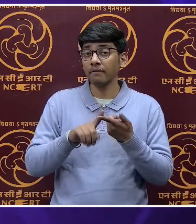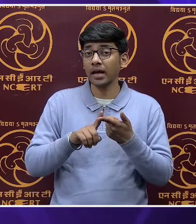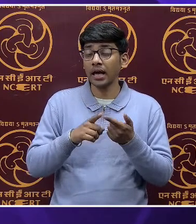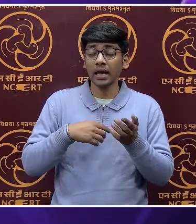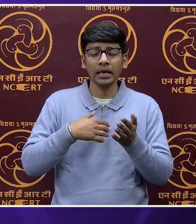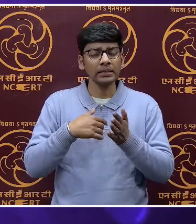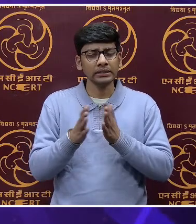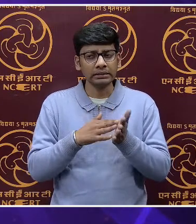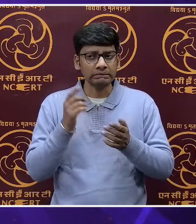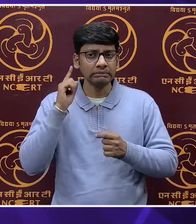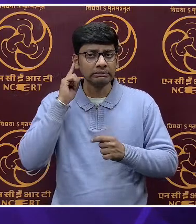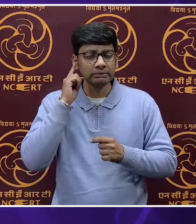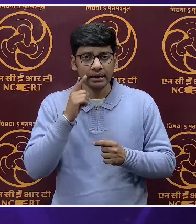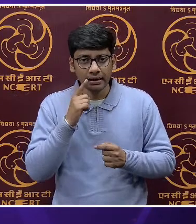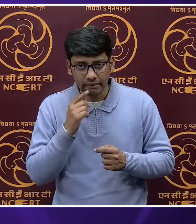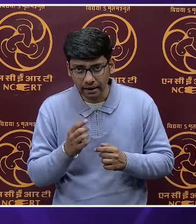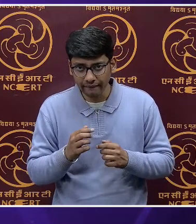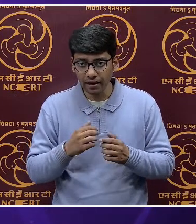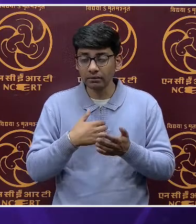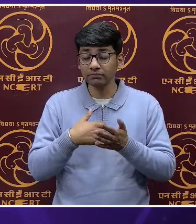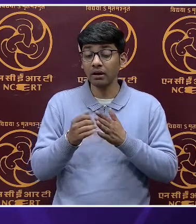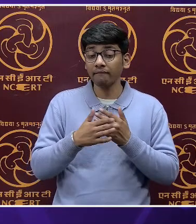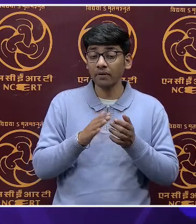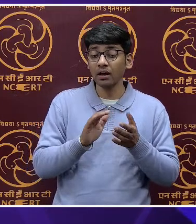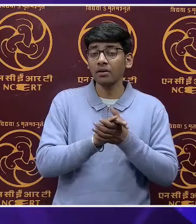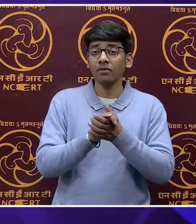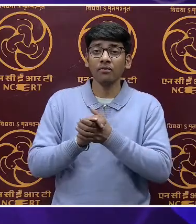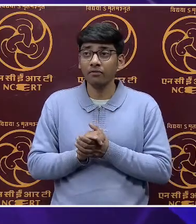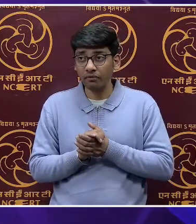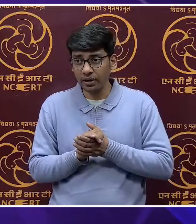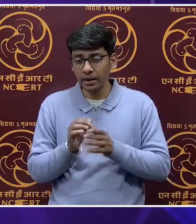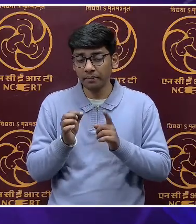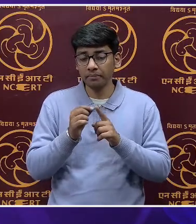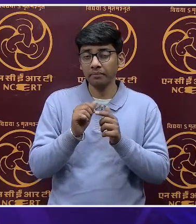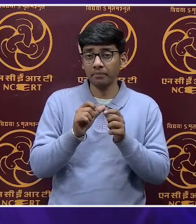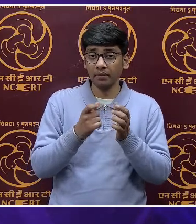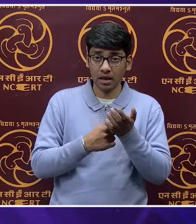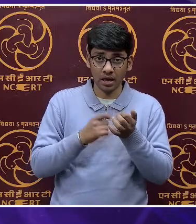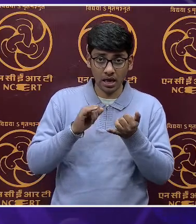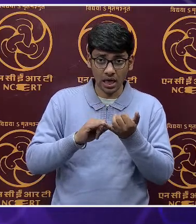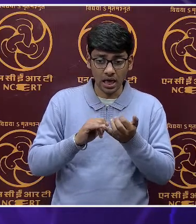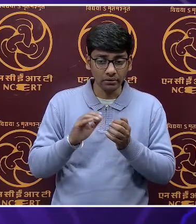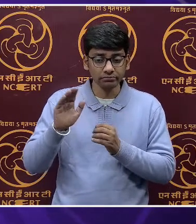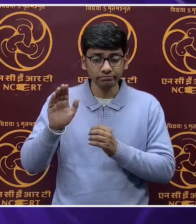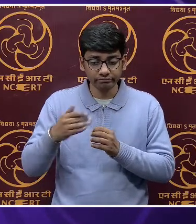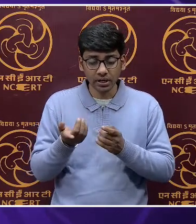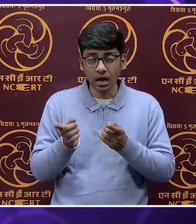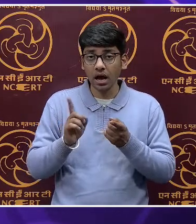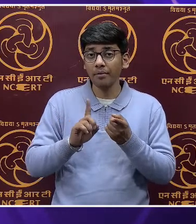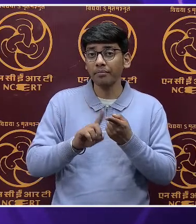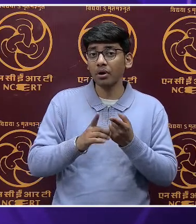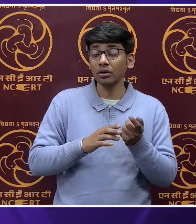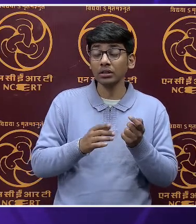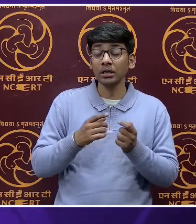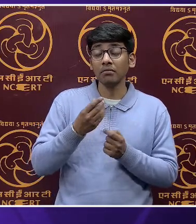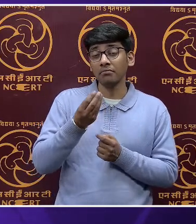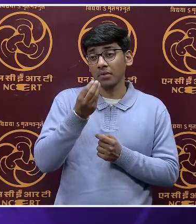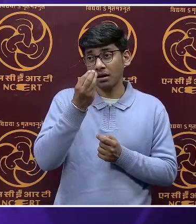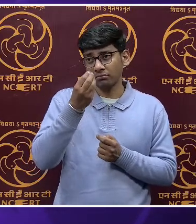conceal her deafness from her friends, from the peers. And here I would like to bring about the